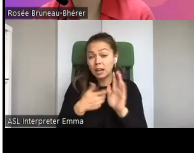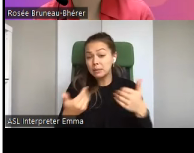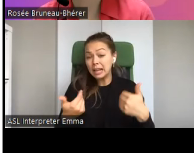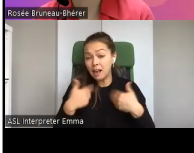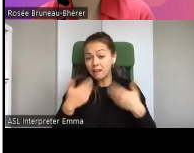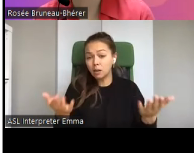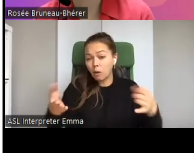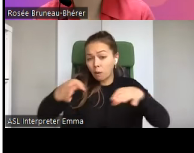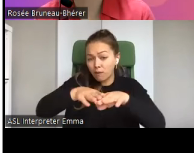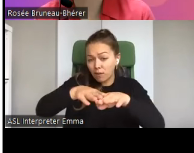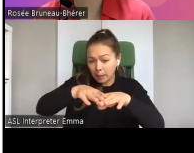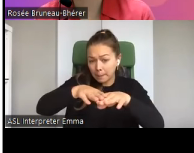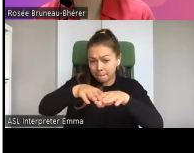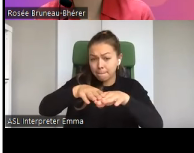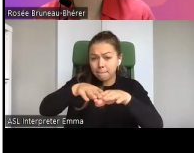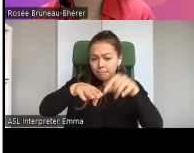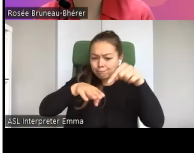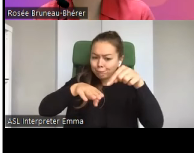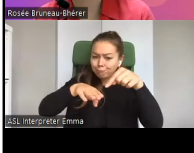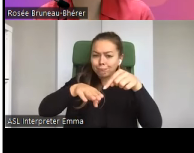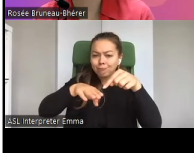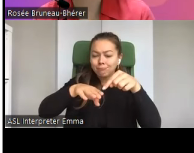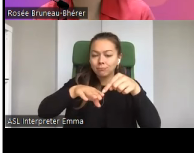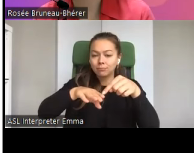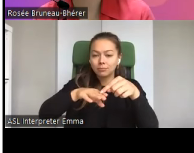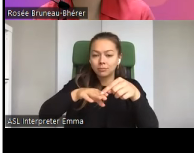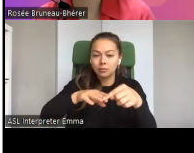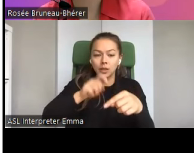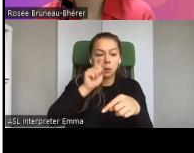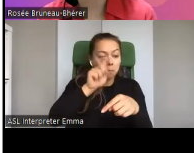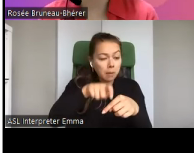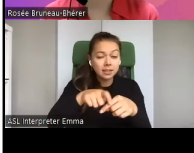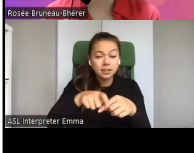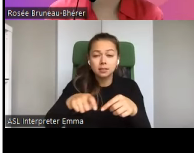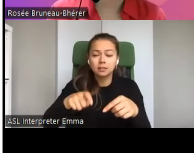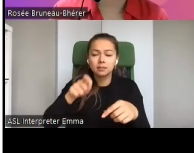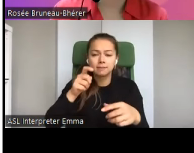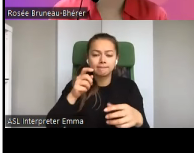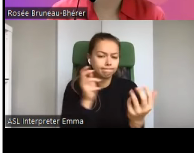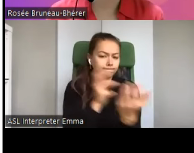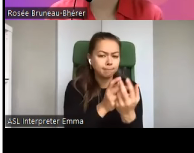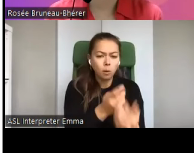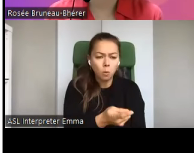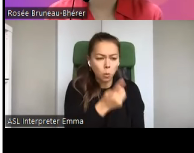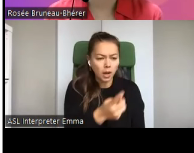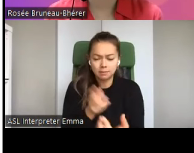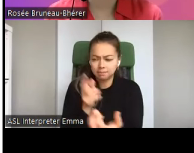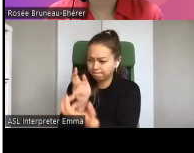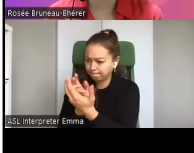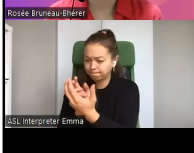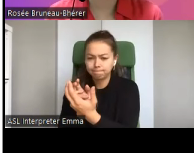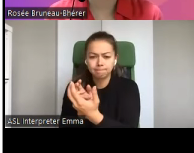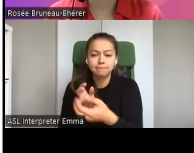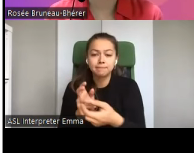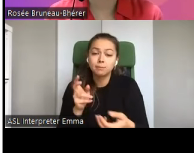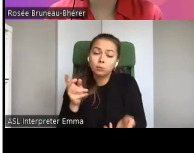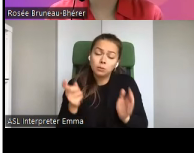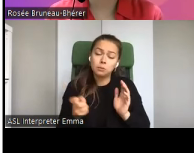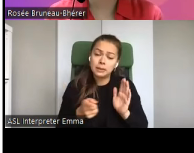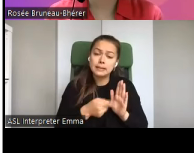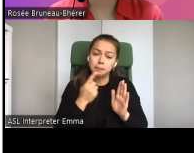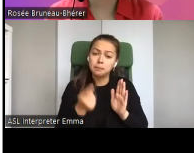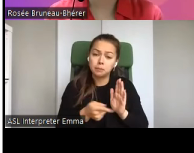other, but when a child has mental health issues that correspond to certain diagnoses, but we also know that the child